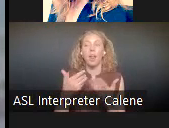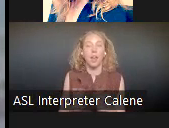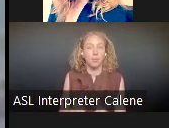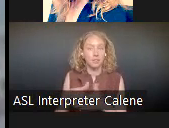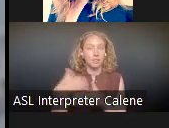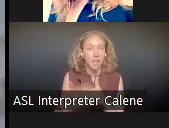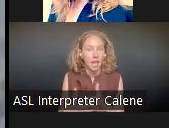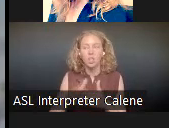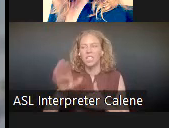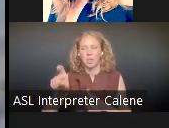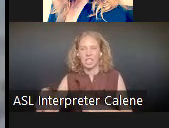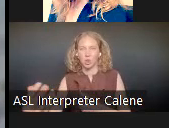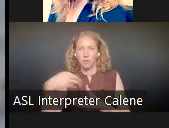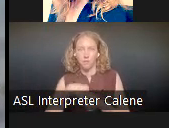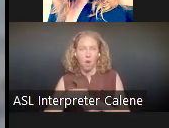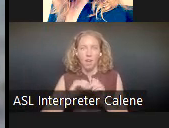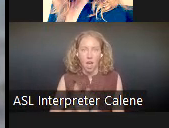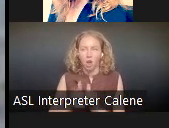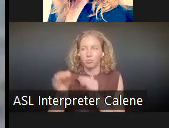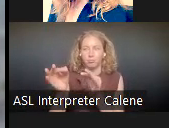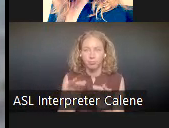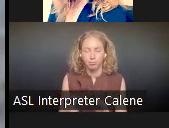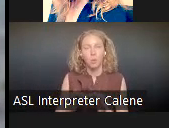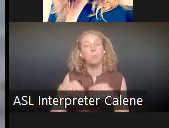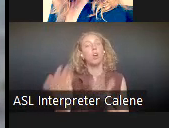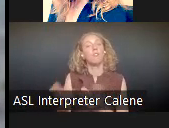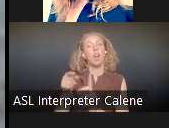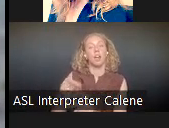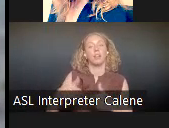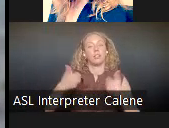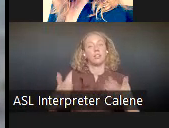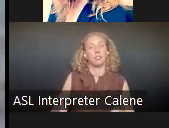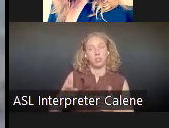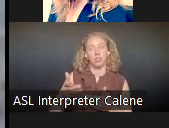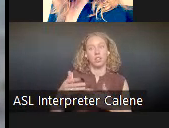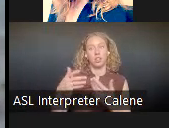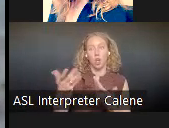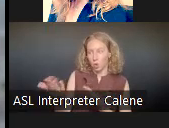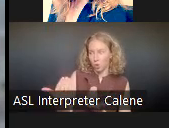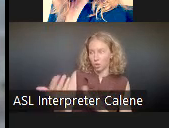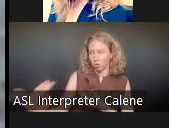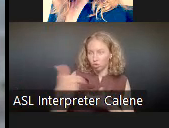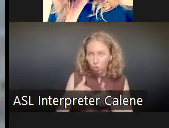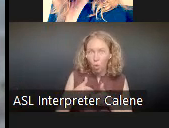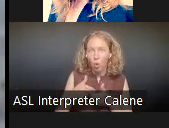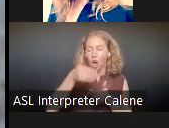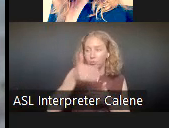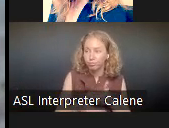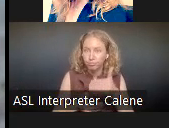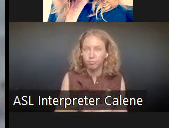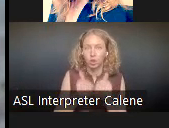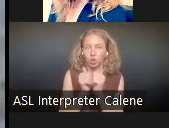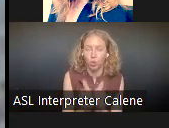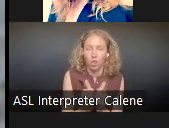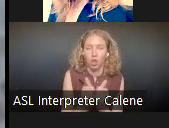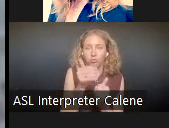the part we need you to play. Again, taking them on that journey with you, step by step,